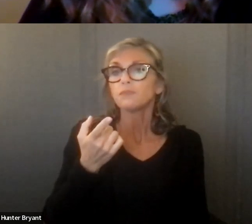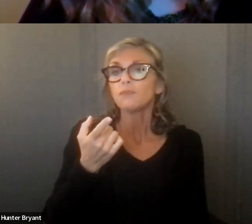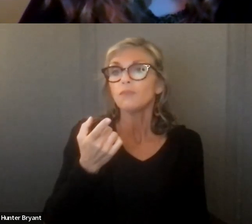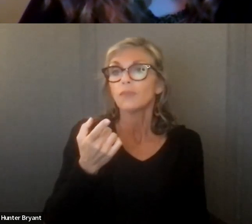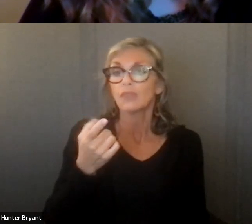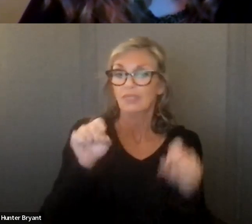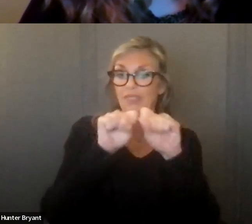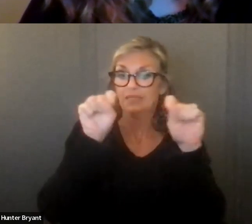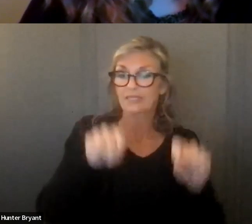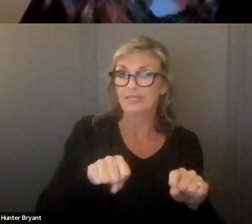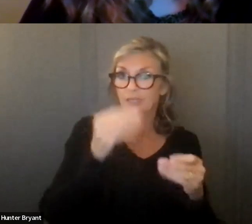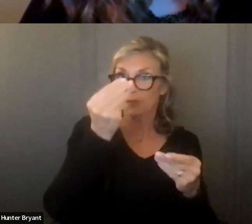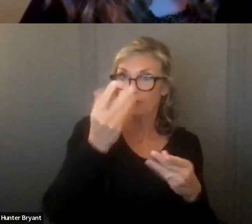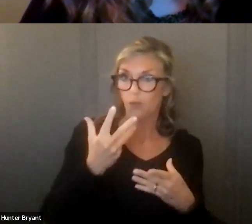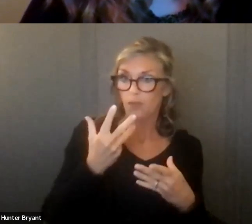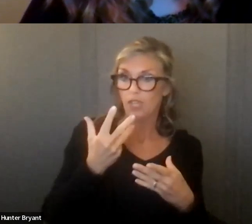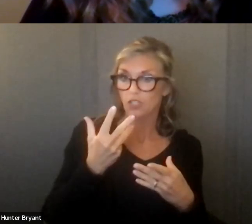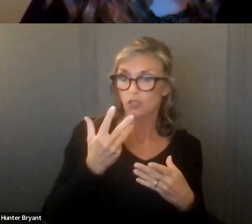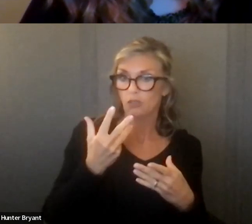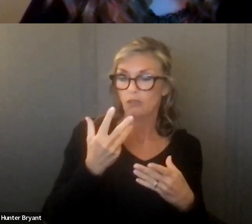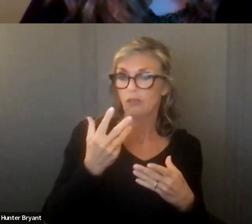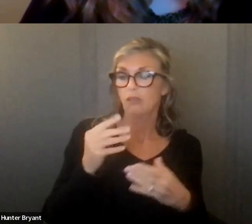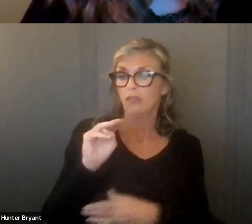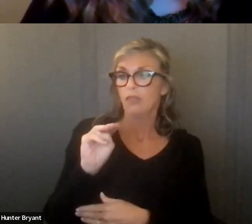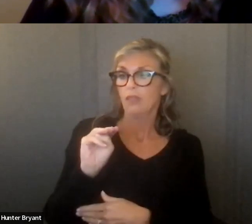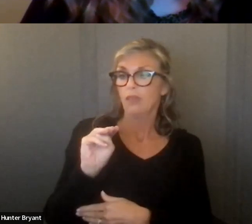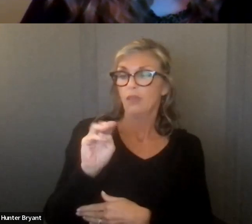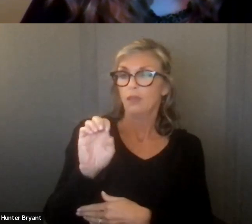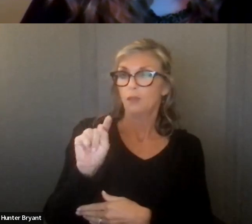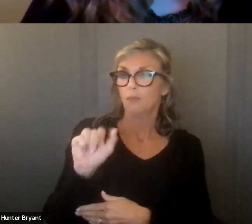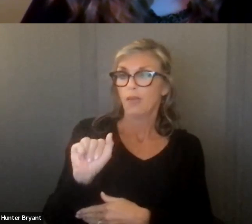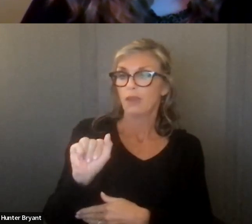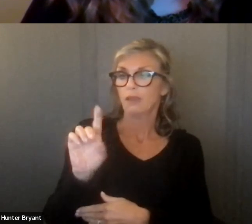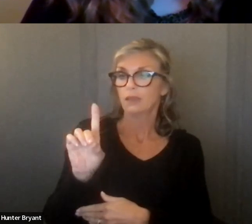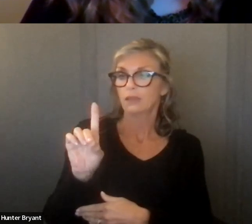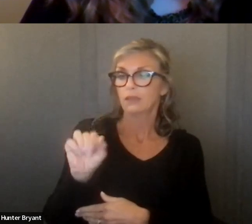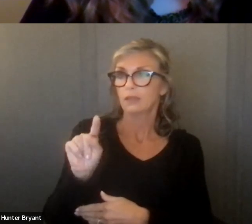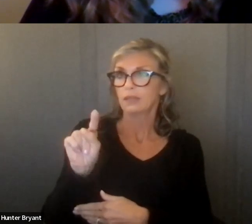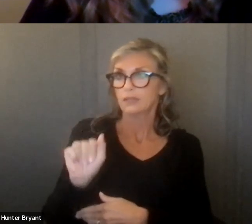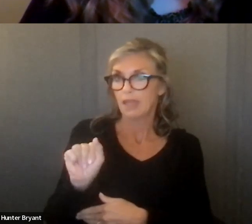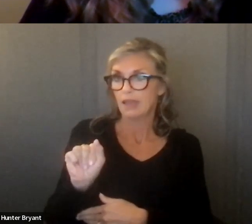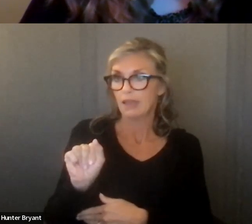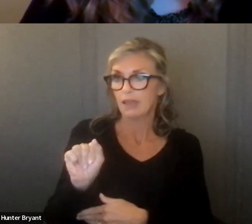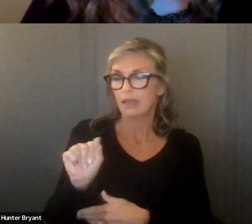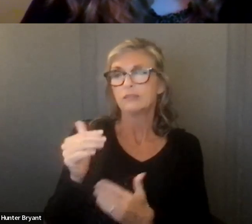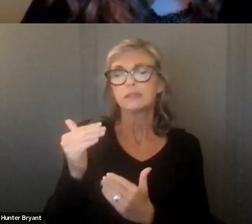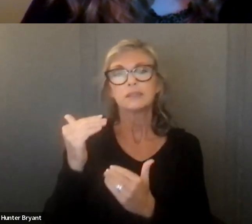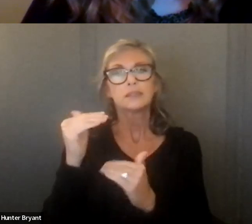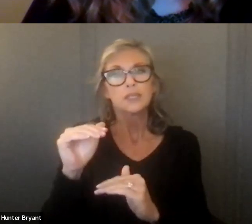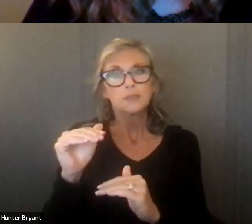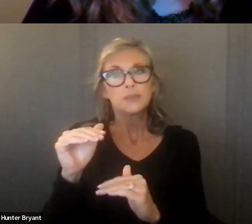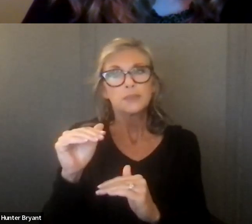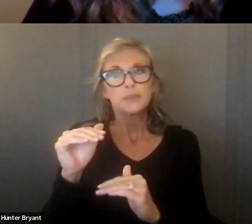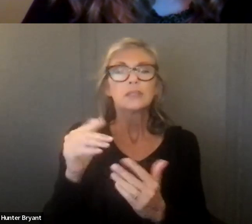system information that lets you know kind of when that came in, when changes were made, things like that can only really take you so far. And that's